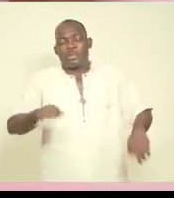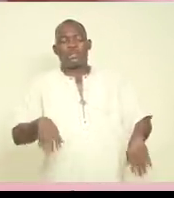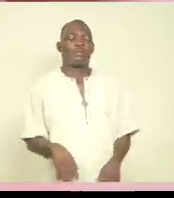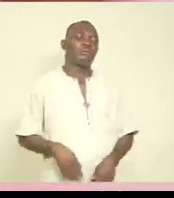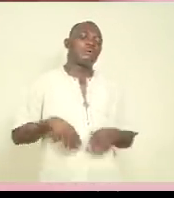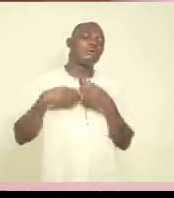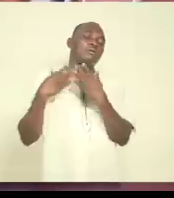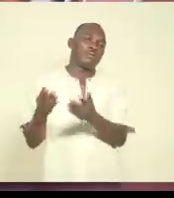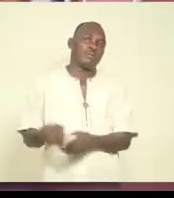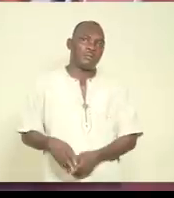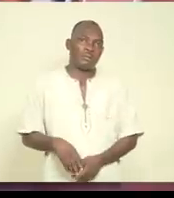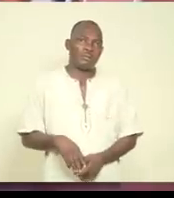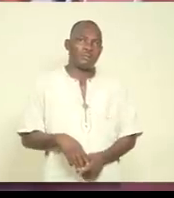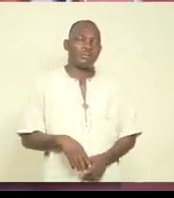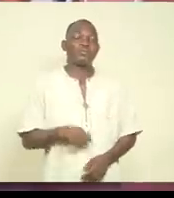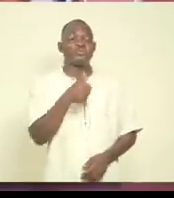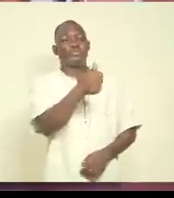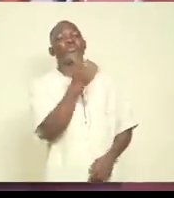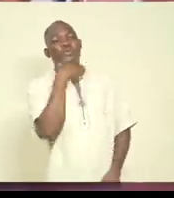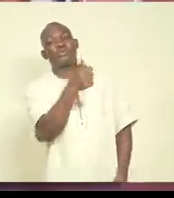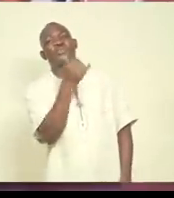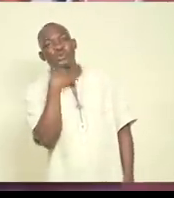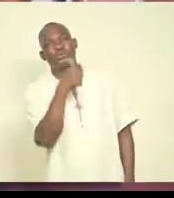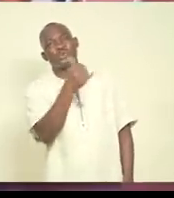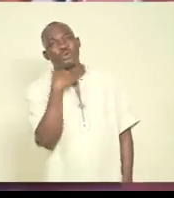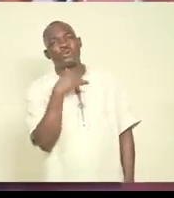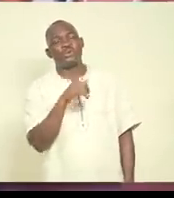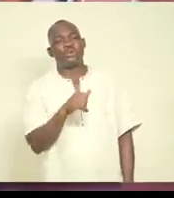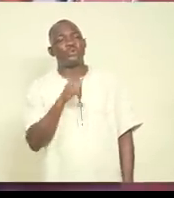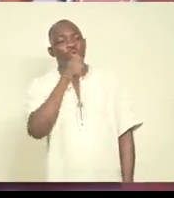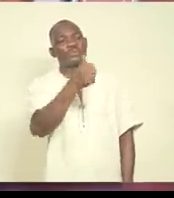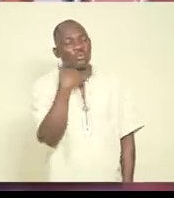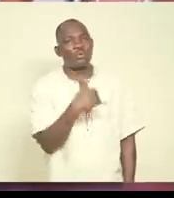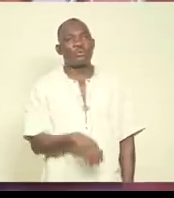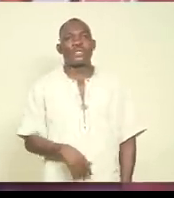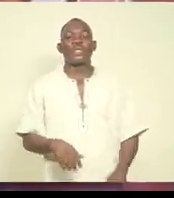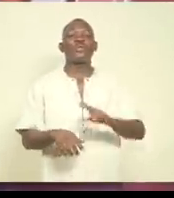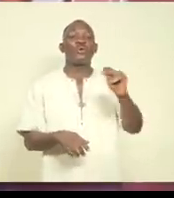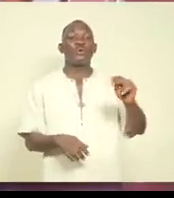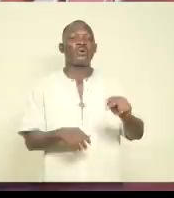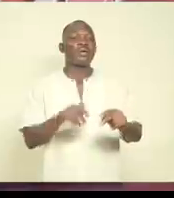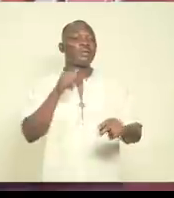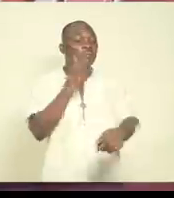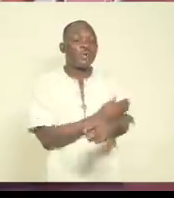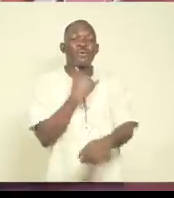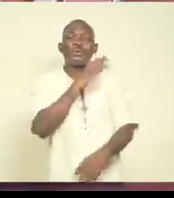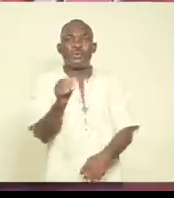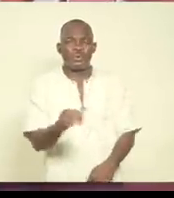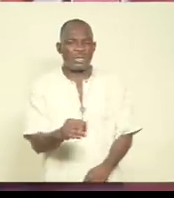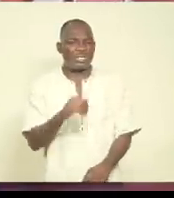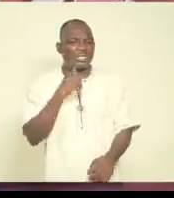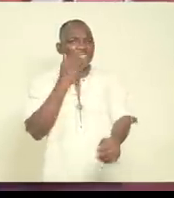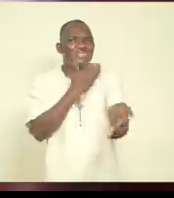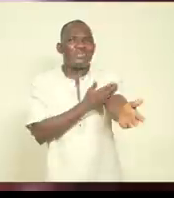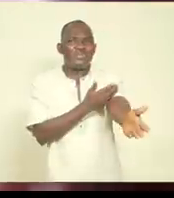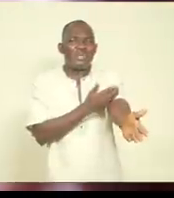Yes. It's all your fault. It's not your fault. It's not your fault. This child is a